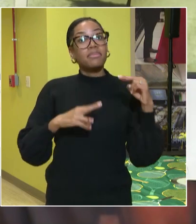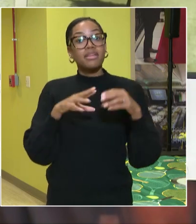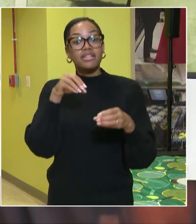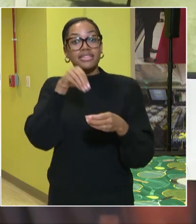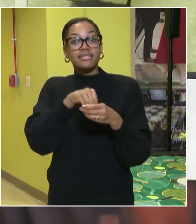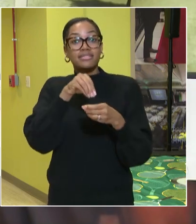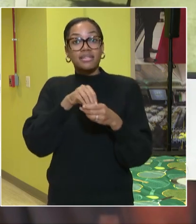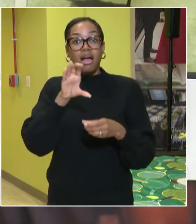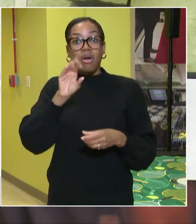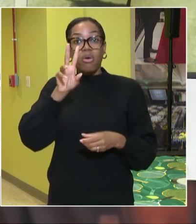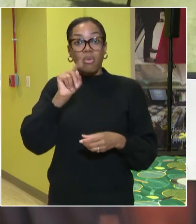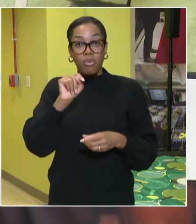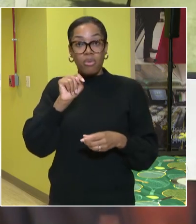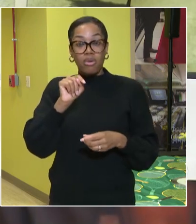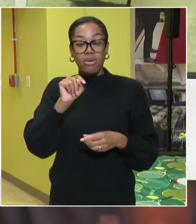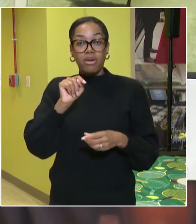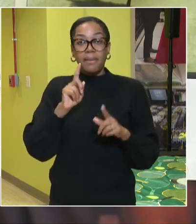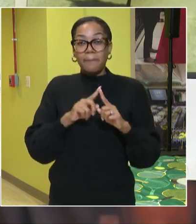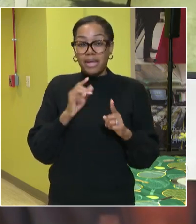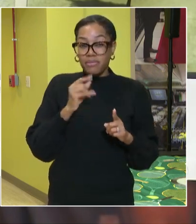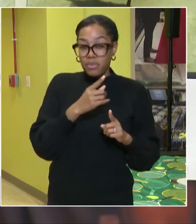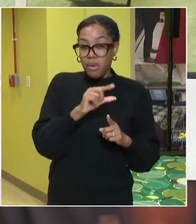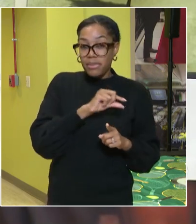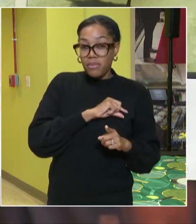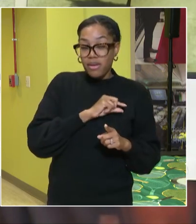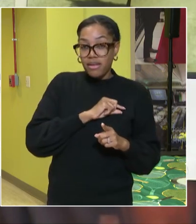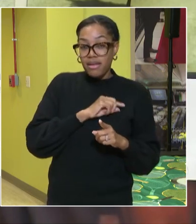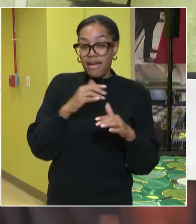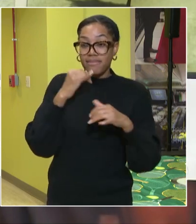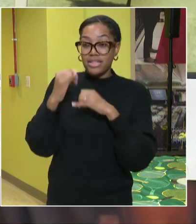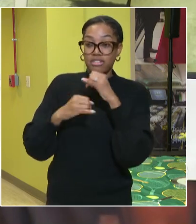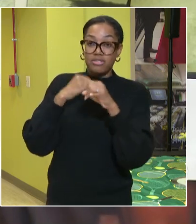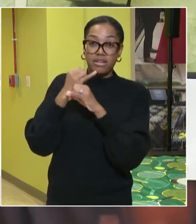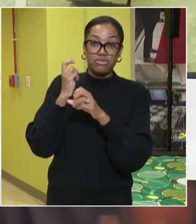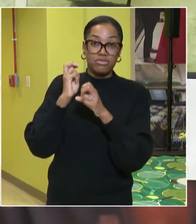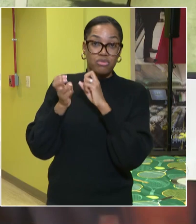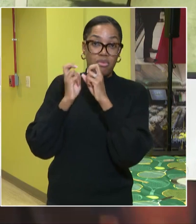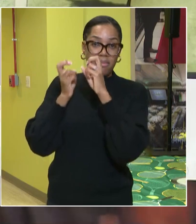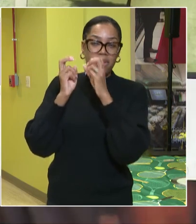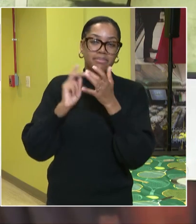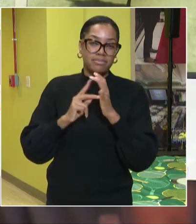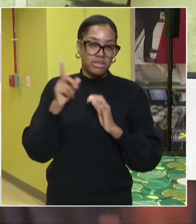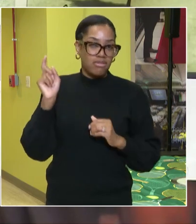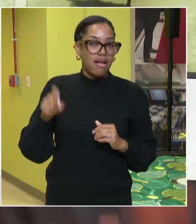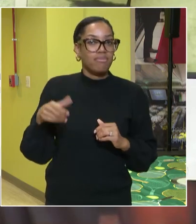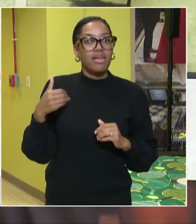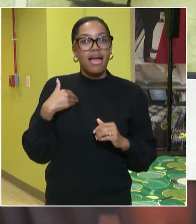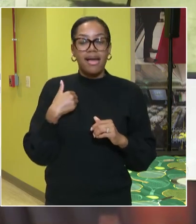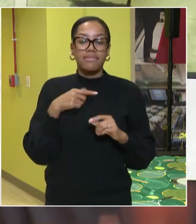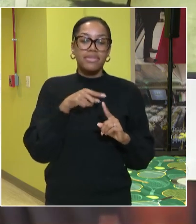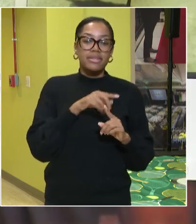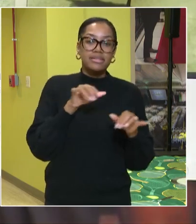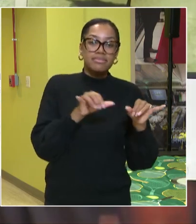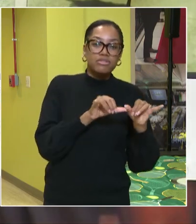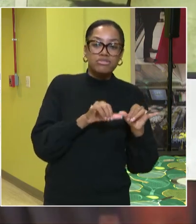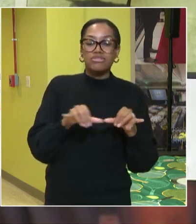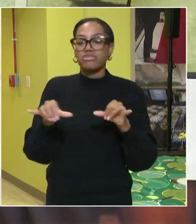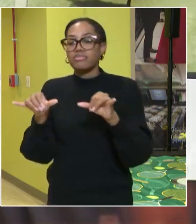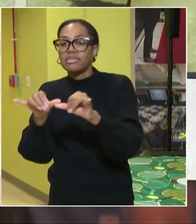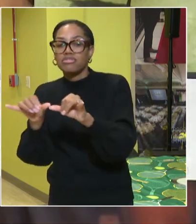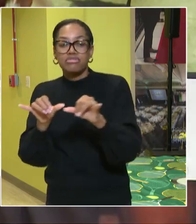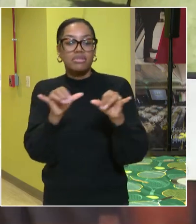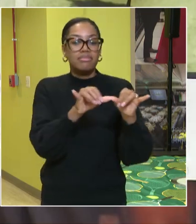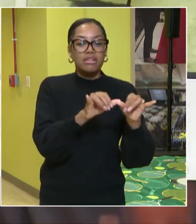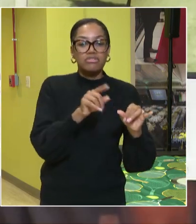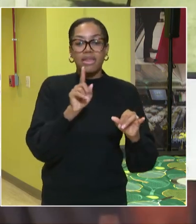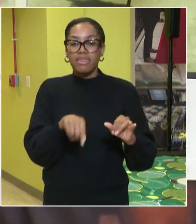court. But if you want to be qualified to have an international tournament, it's got to have so many feet from here and so many feet from there